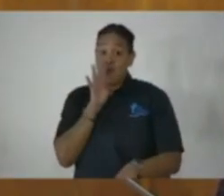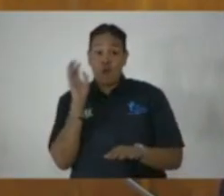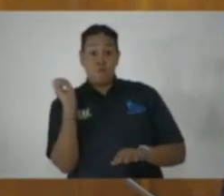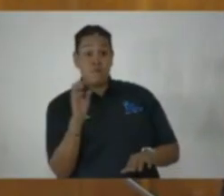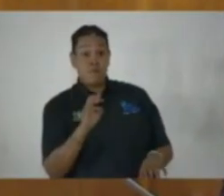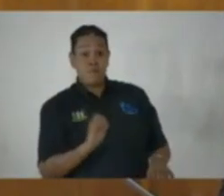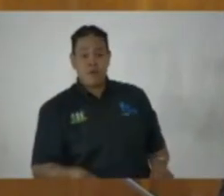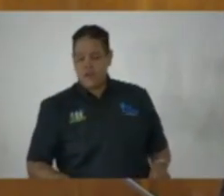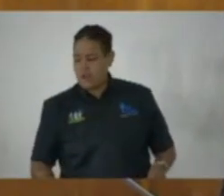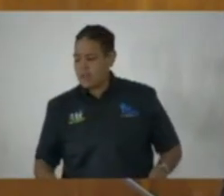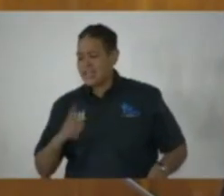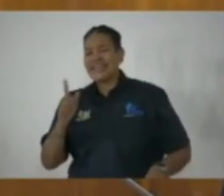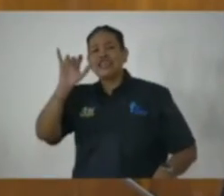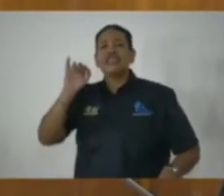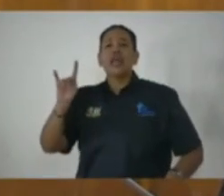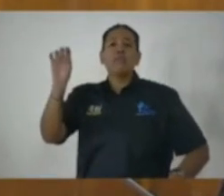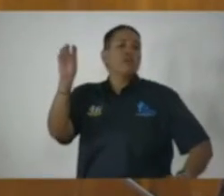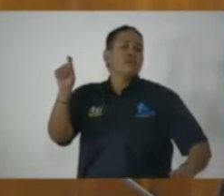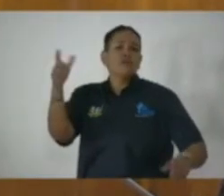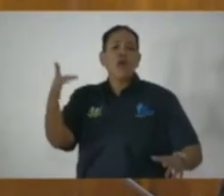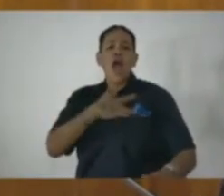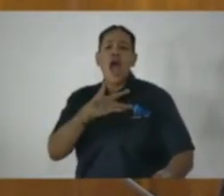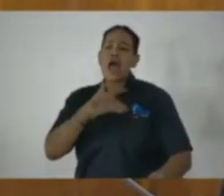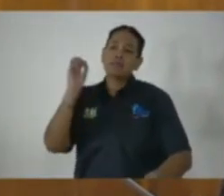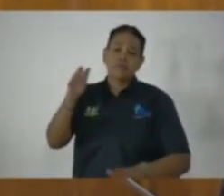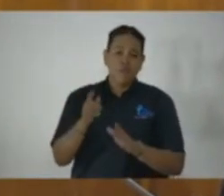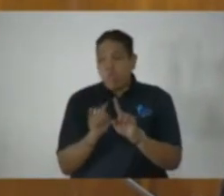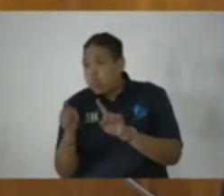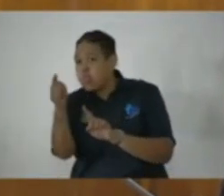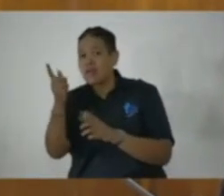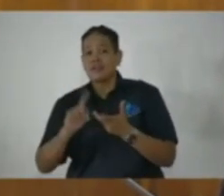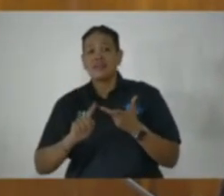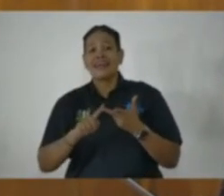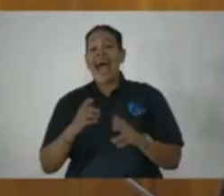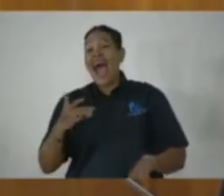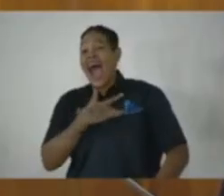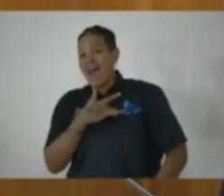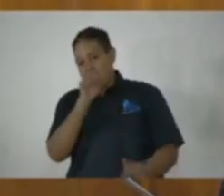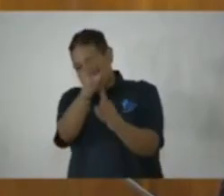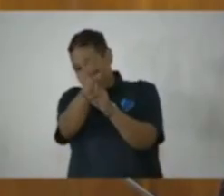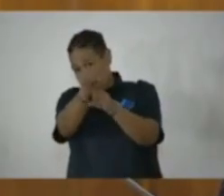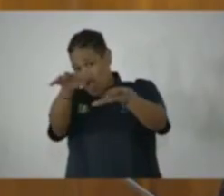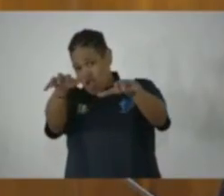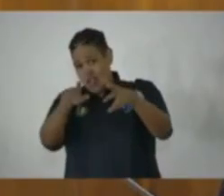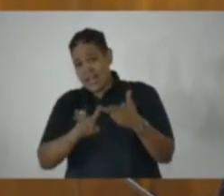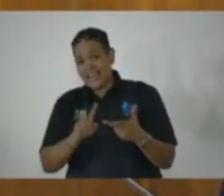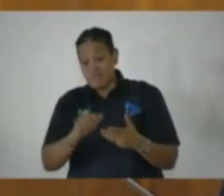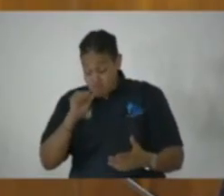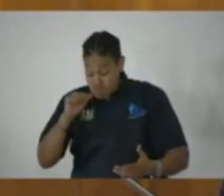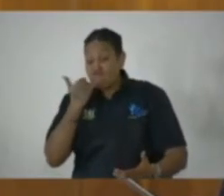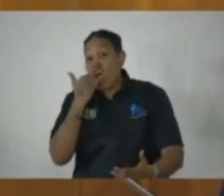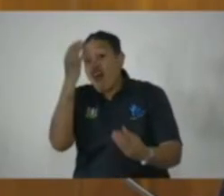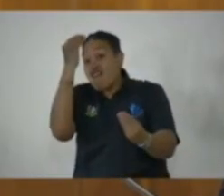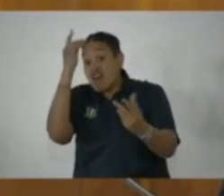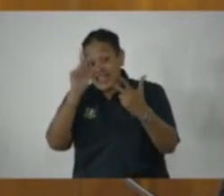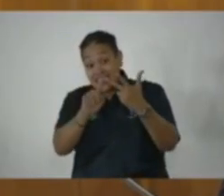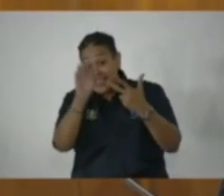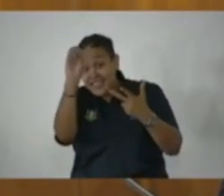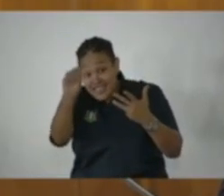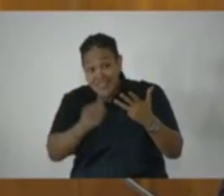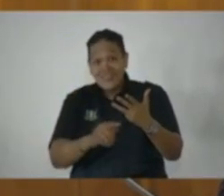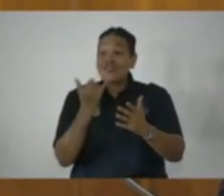speaks. And the JLP has the heart to mislead, the heart to deceive, the heart to misinform, the